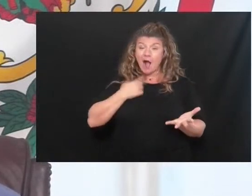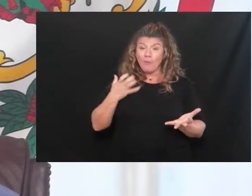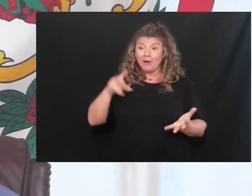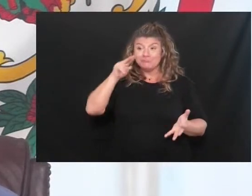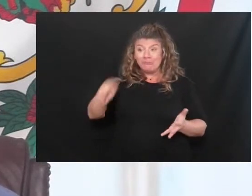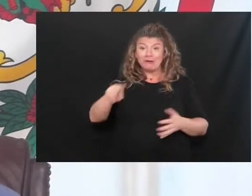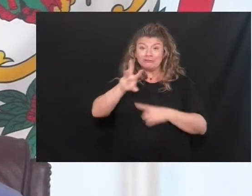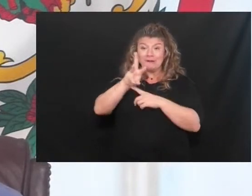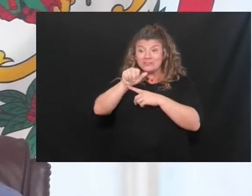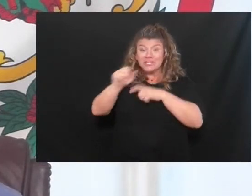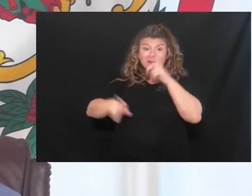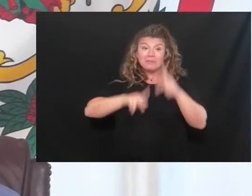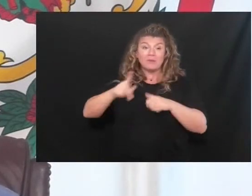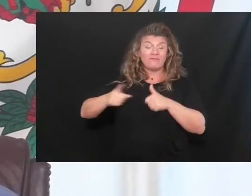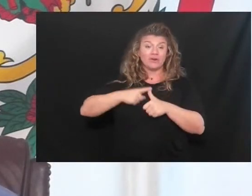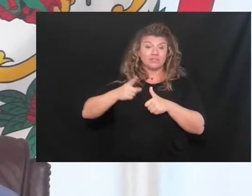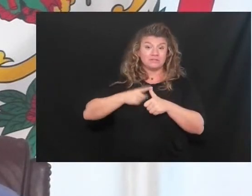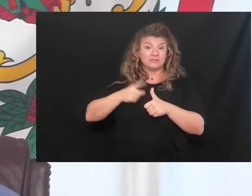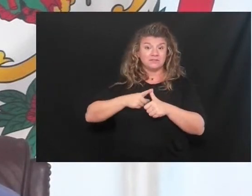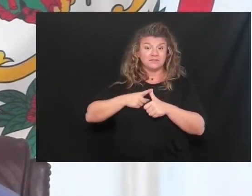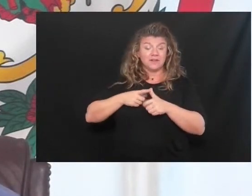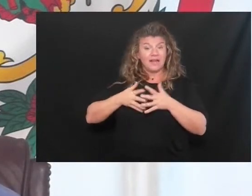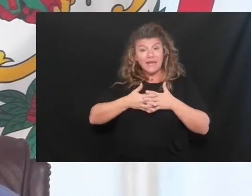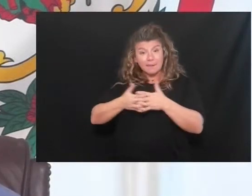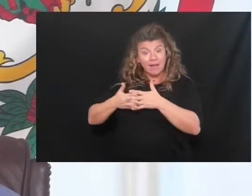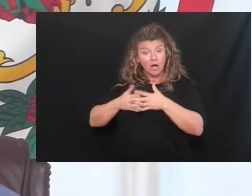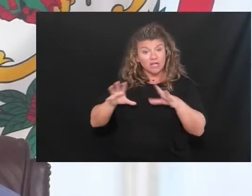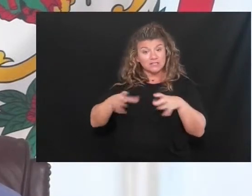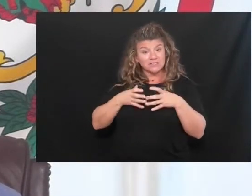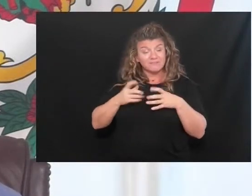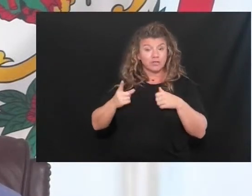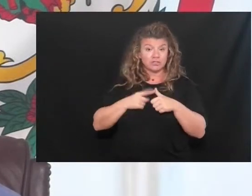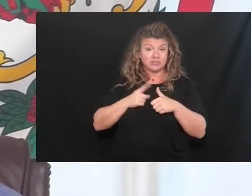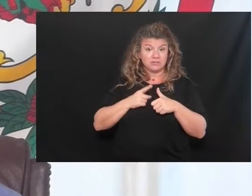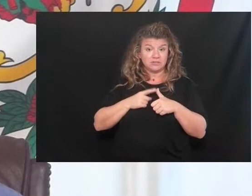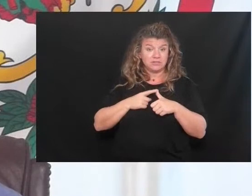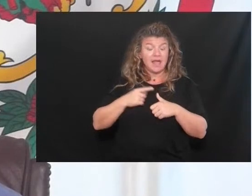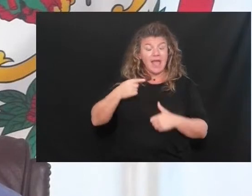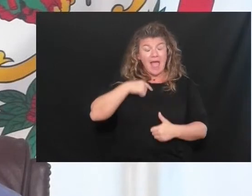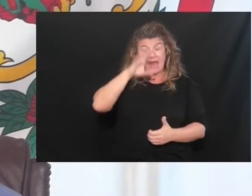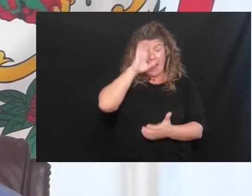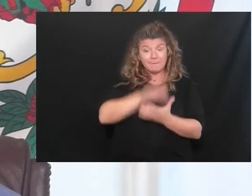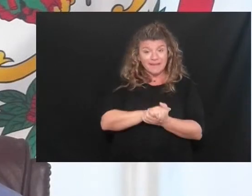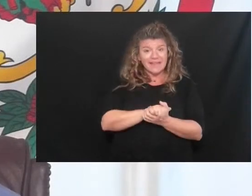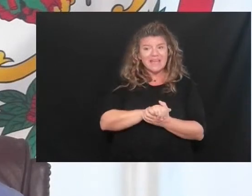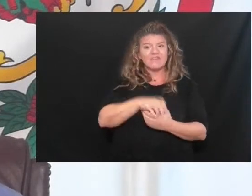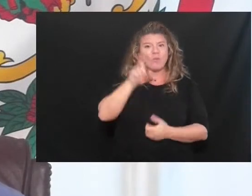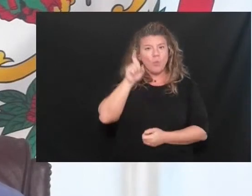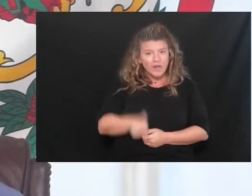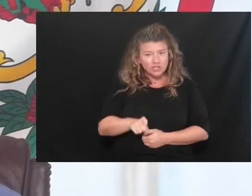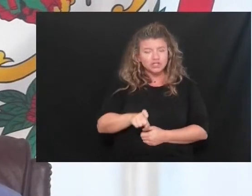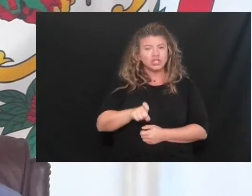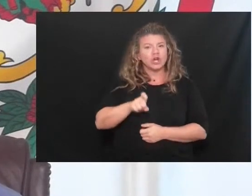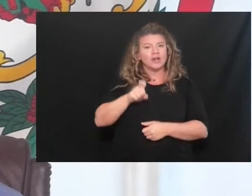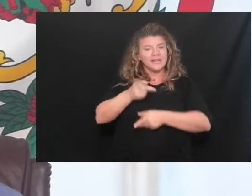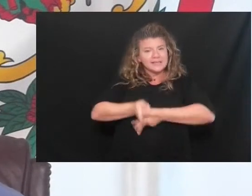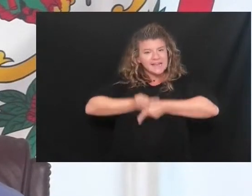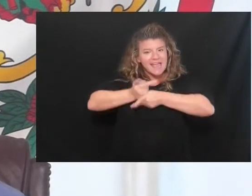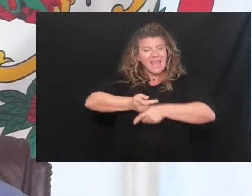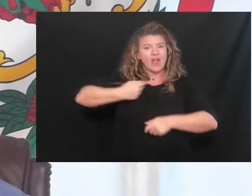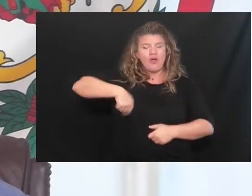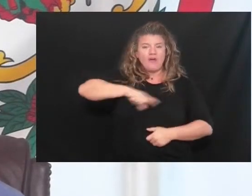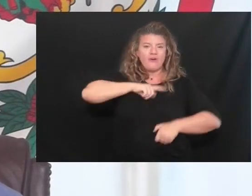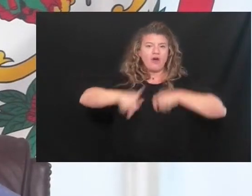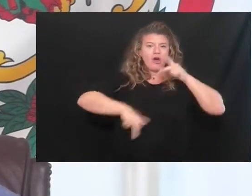West Virginians, and I'm going to look after Americans first. And I believe that we should be looked after first in